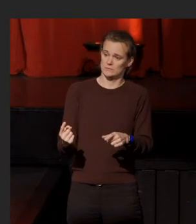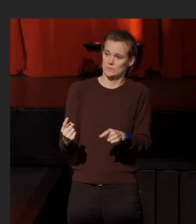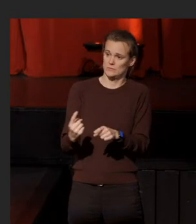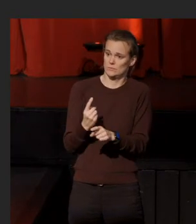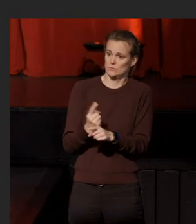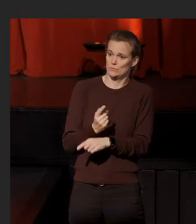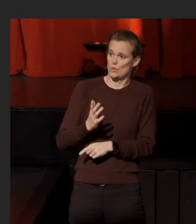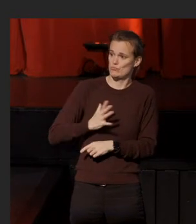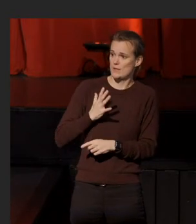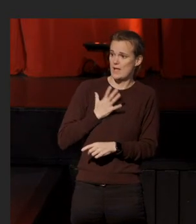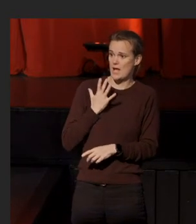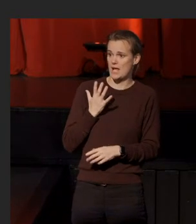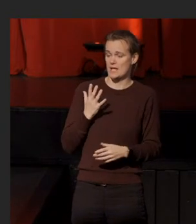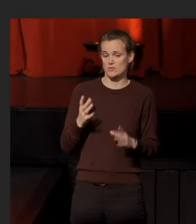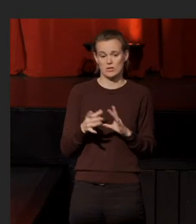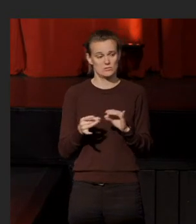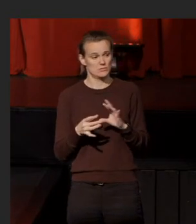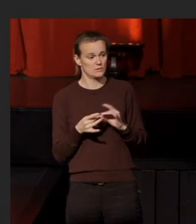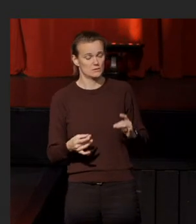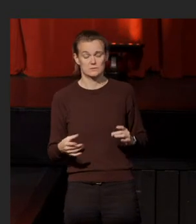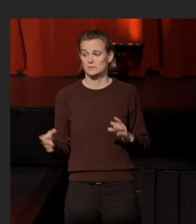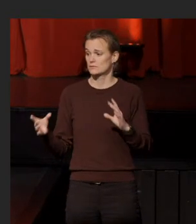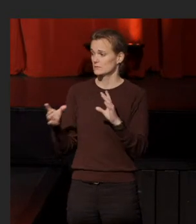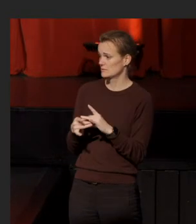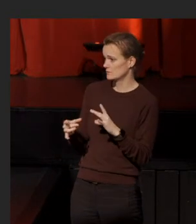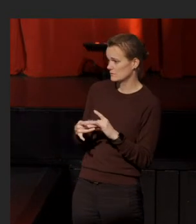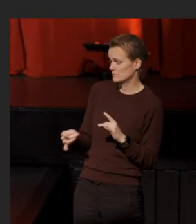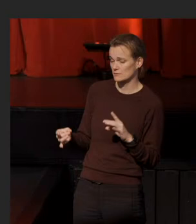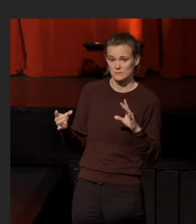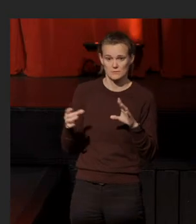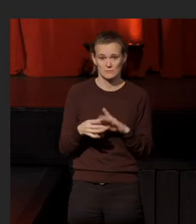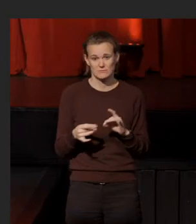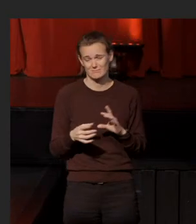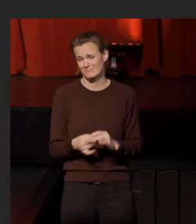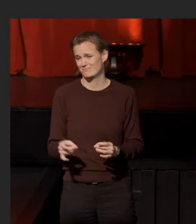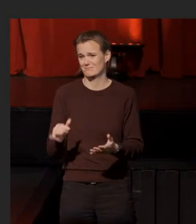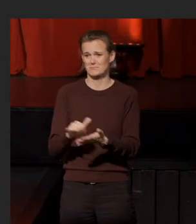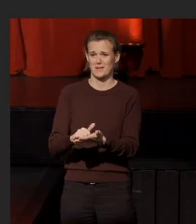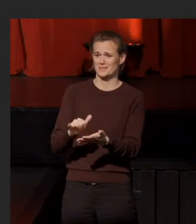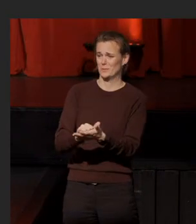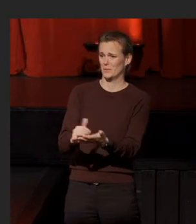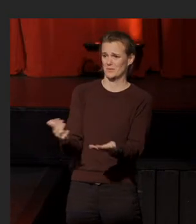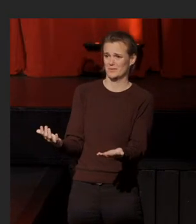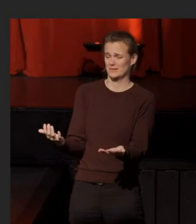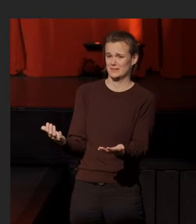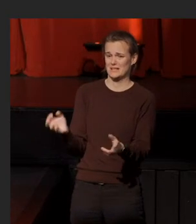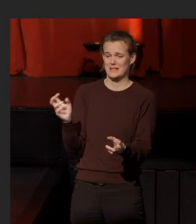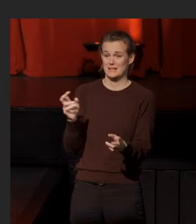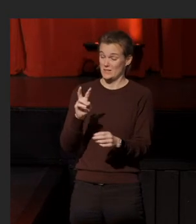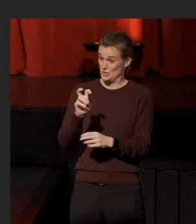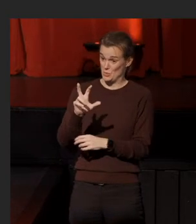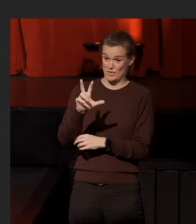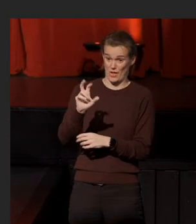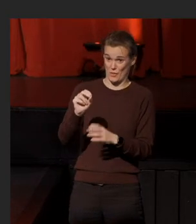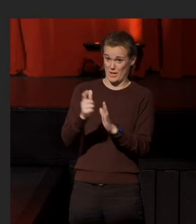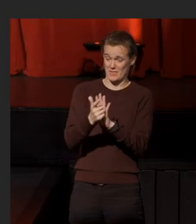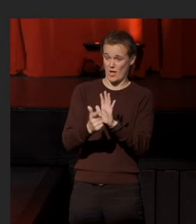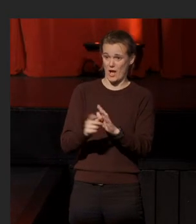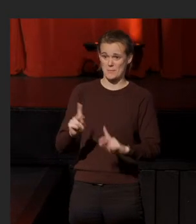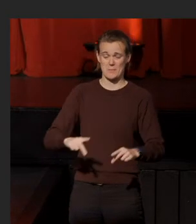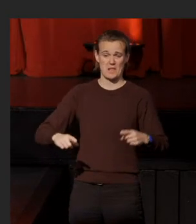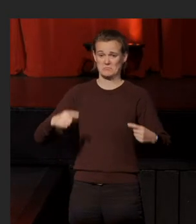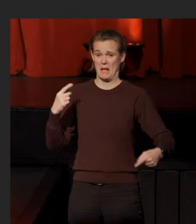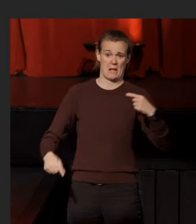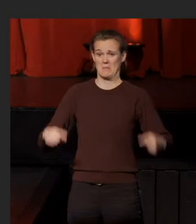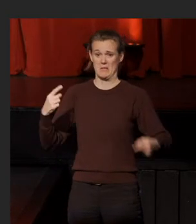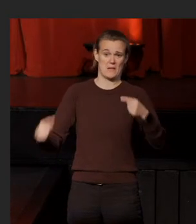conversation about something so important as this nuanced piece of legislation. So I fully expect some kind of crazy ruling